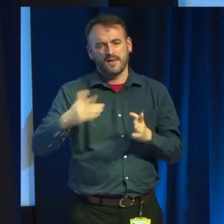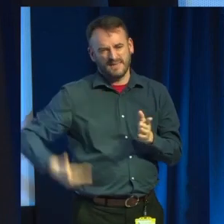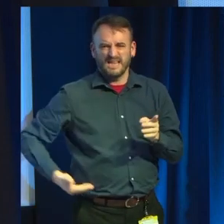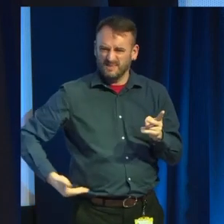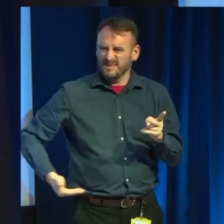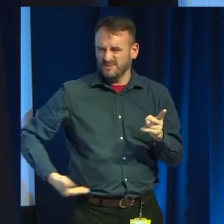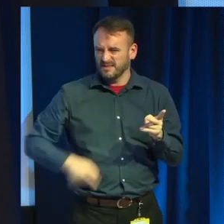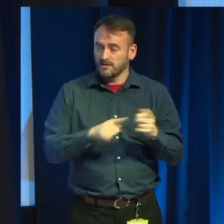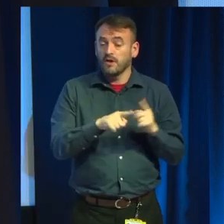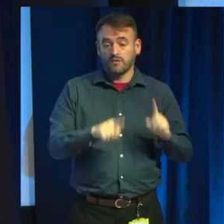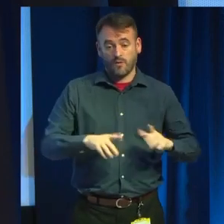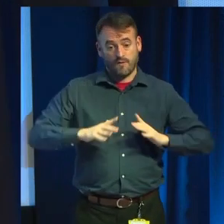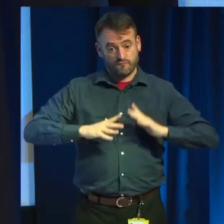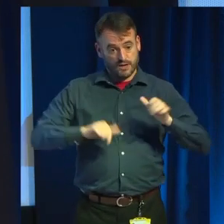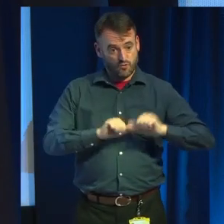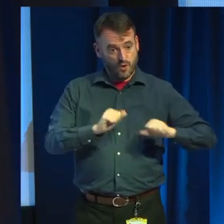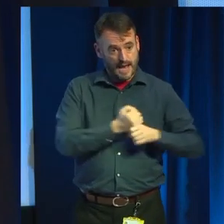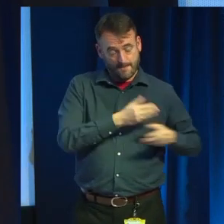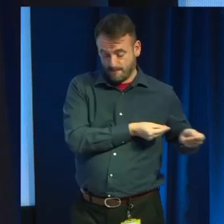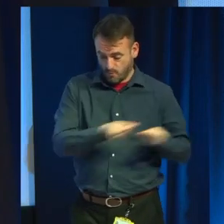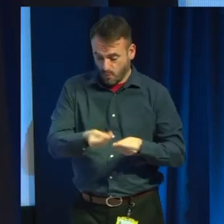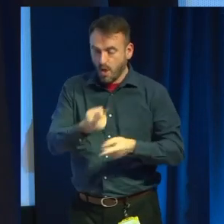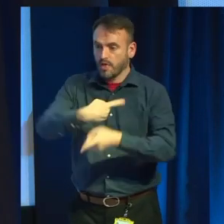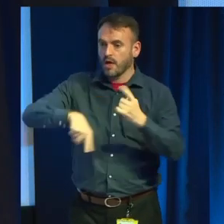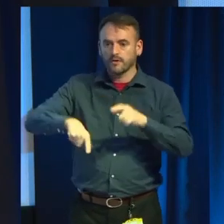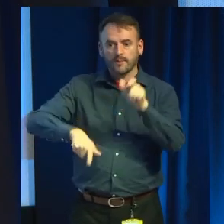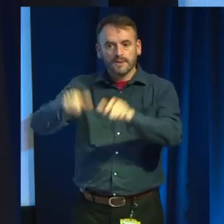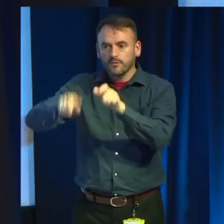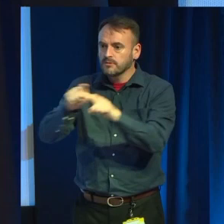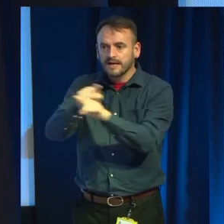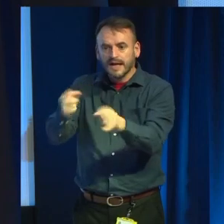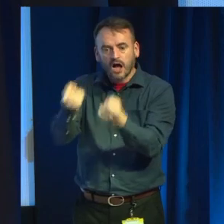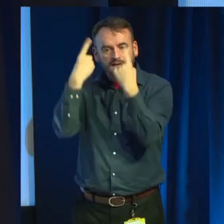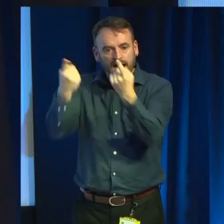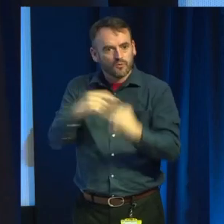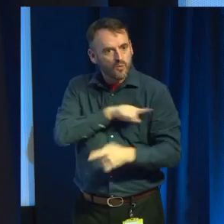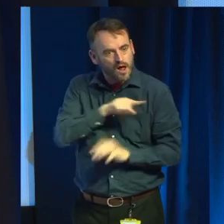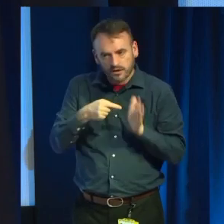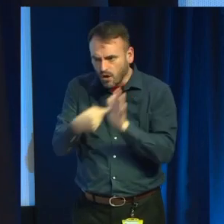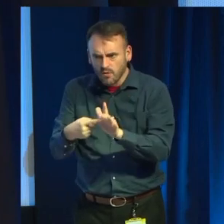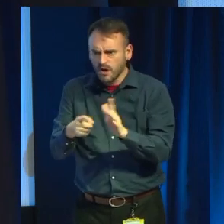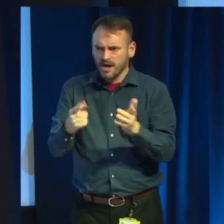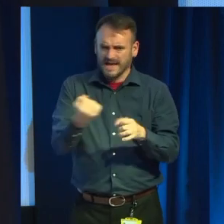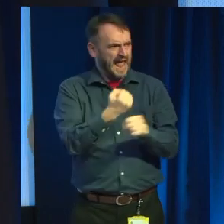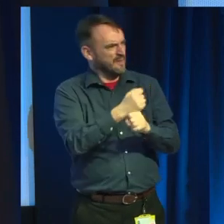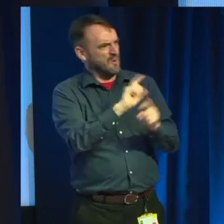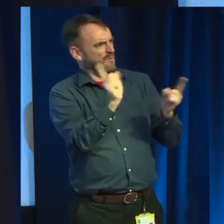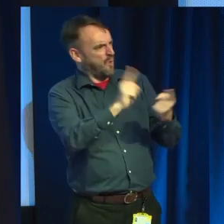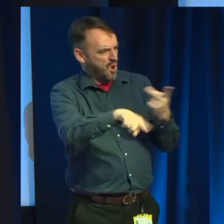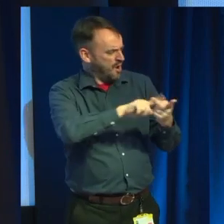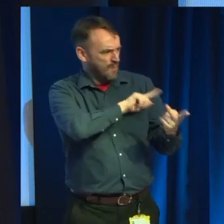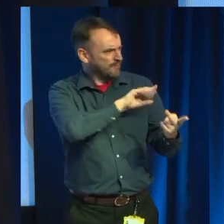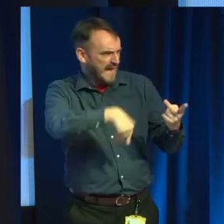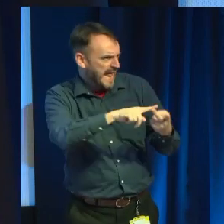short game there, and a lot of people just didn't kind of understand why and what were we doing with our lives. And it